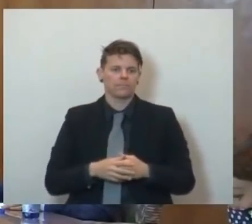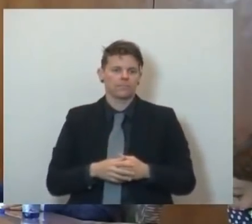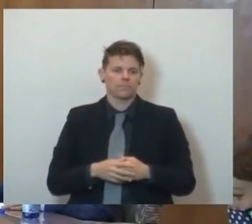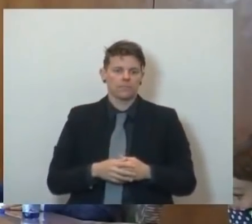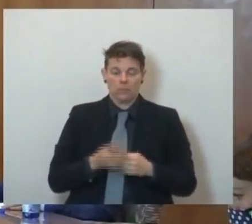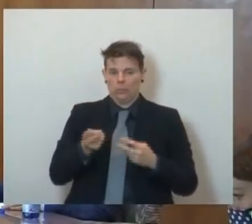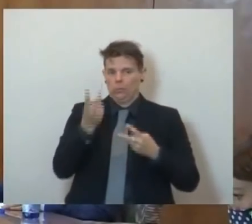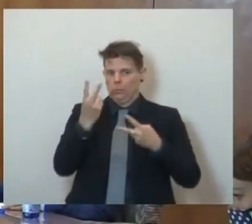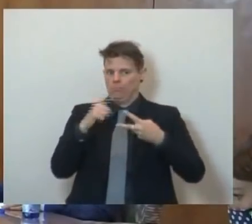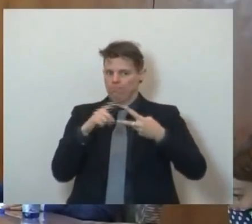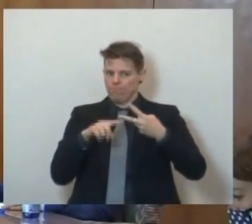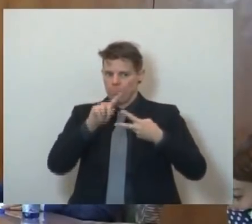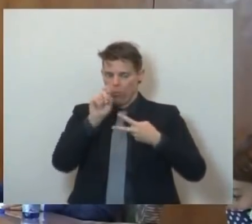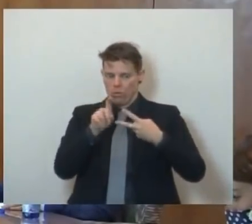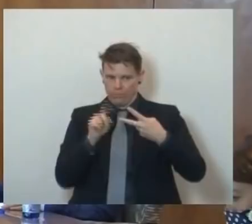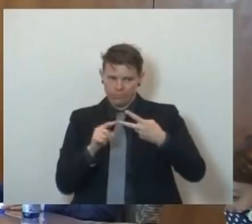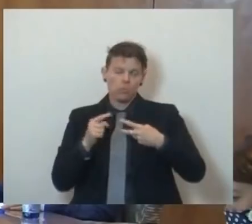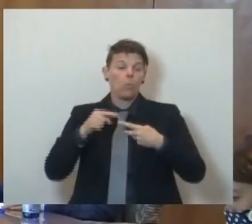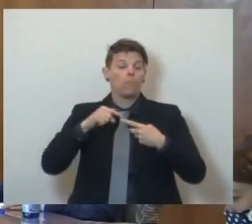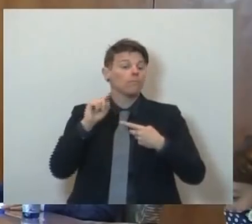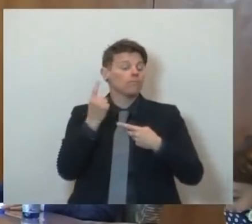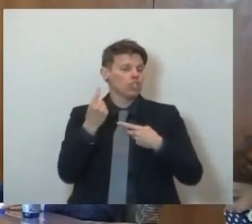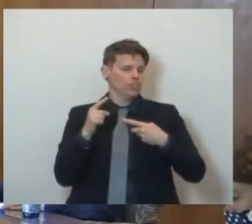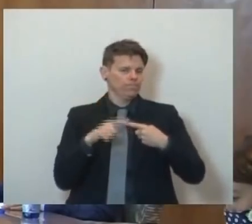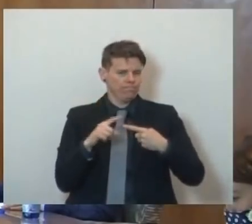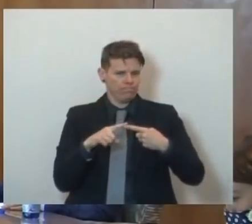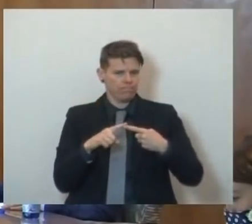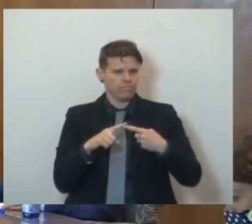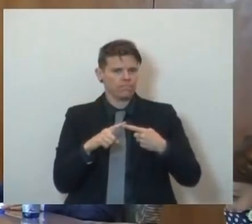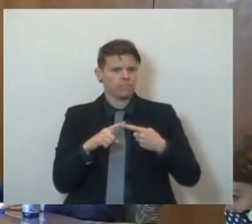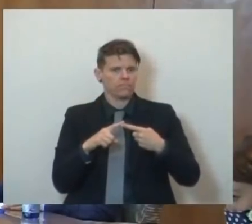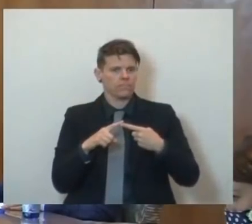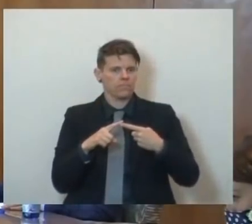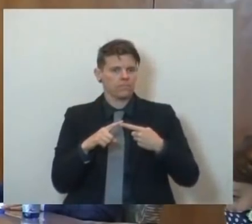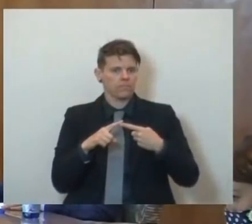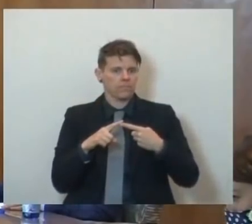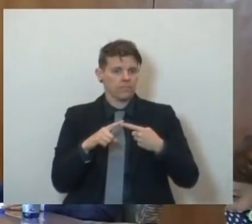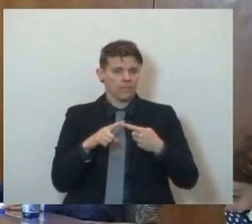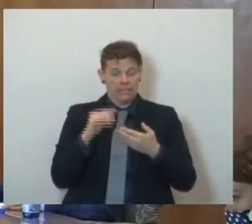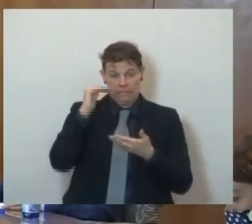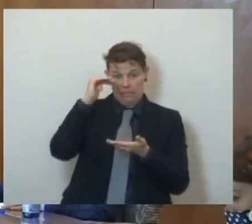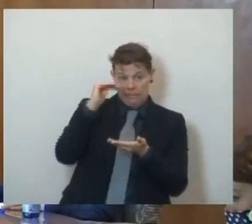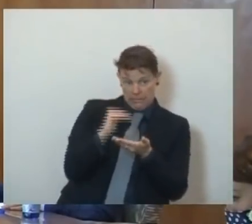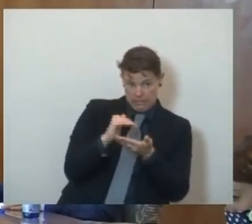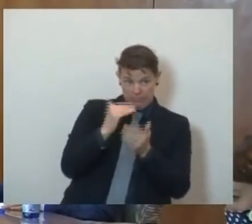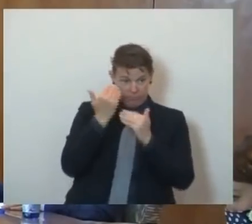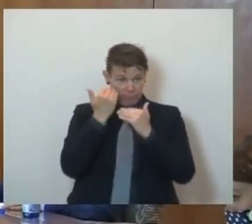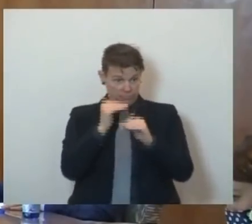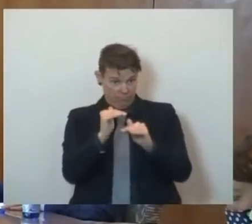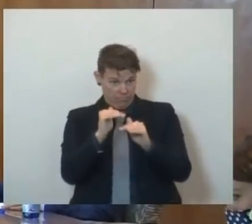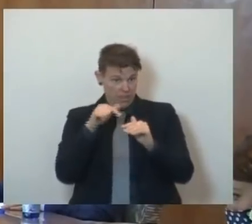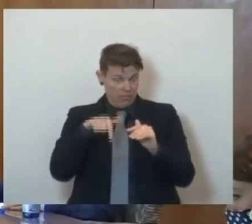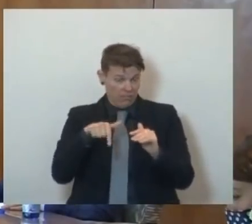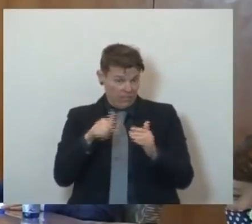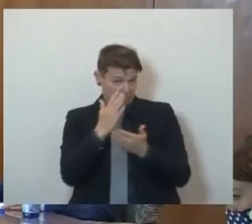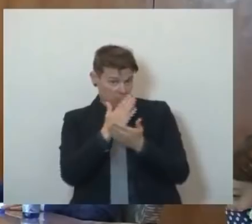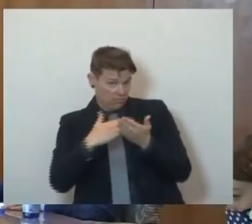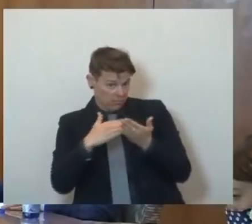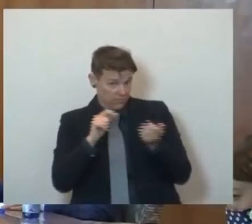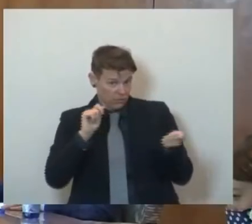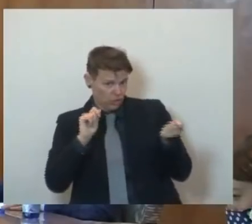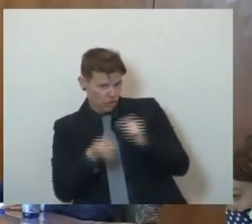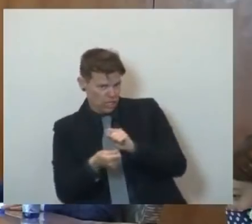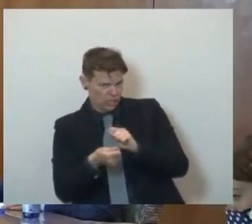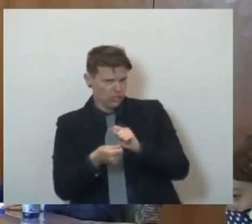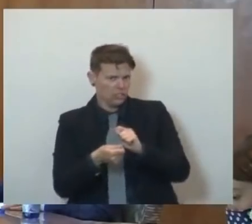First, does the easing of the restrictions this phase change anything with what constitutes mass